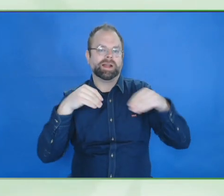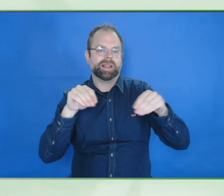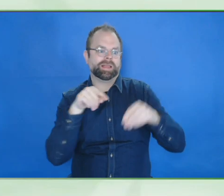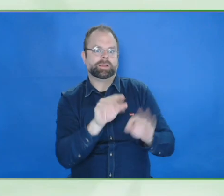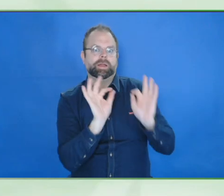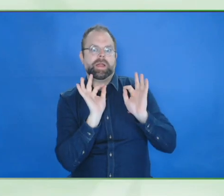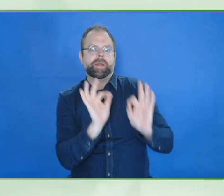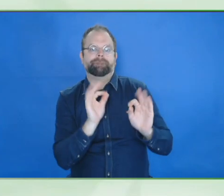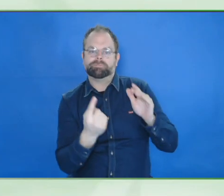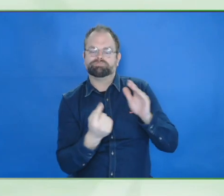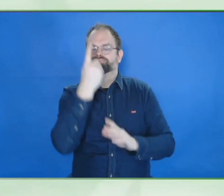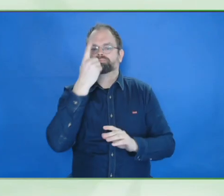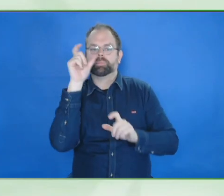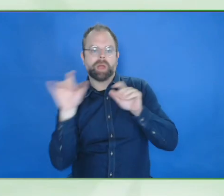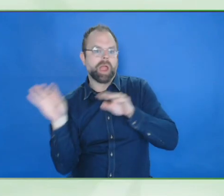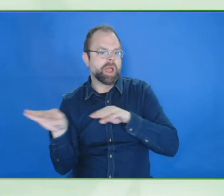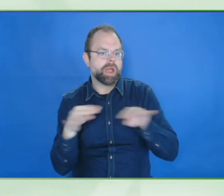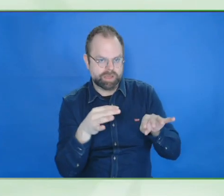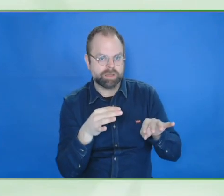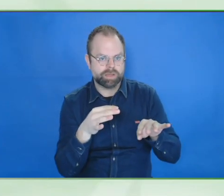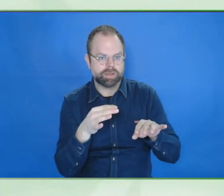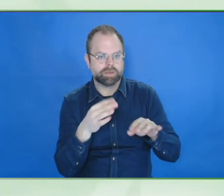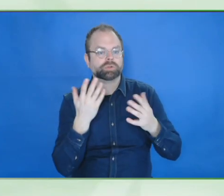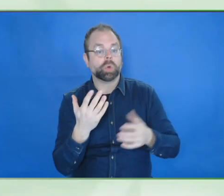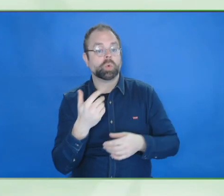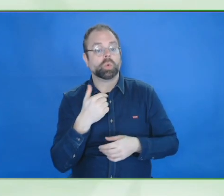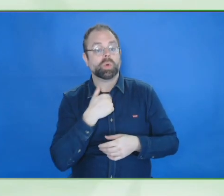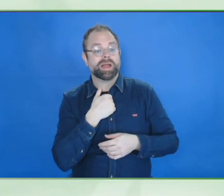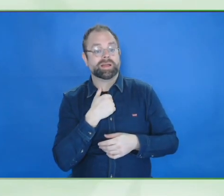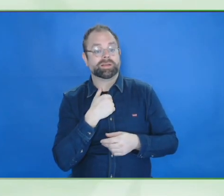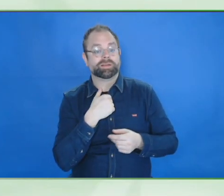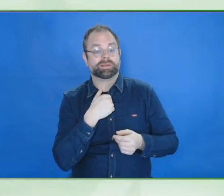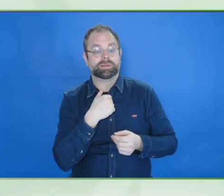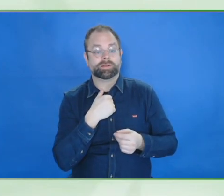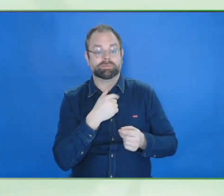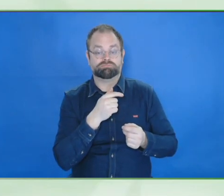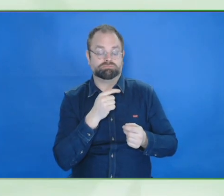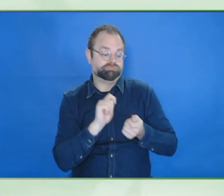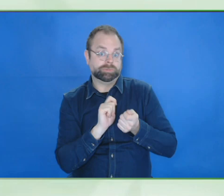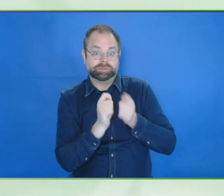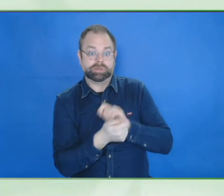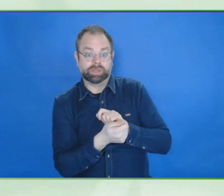should I buy your product? Why should I buy your service? And you have to explain it to me.